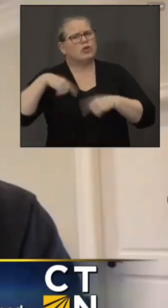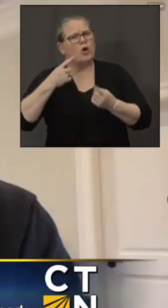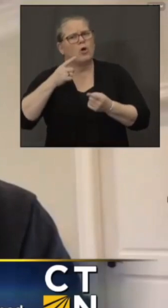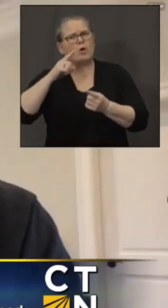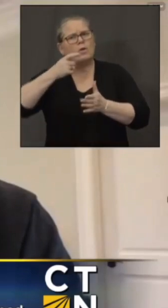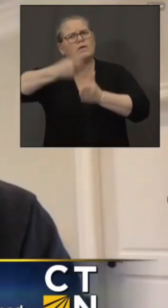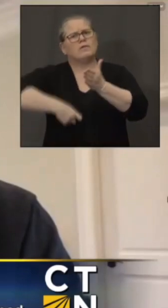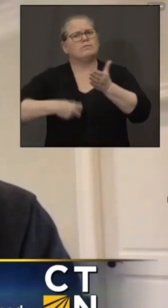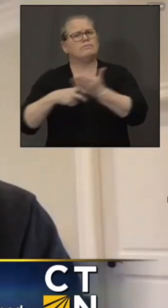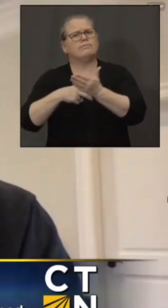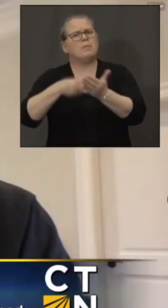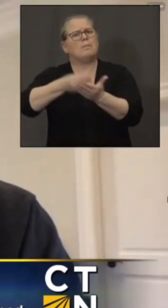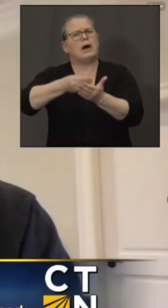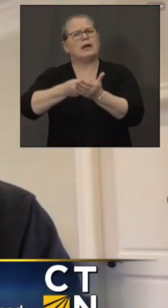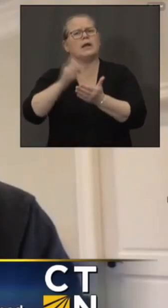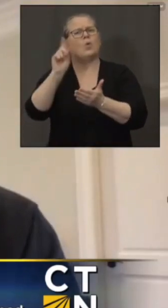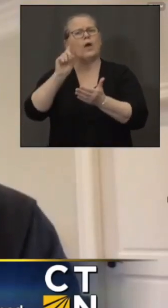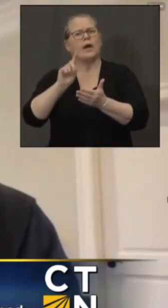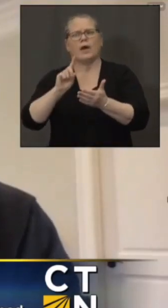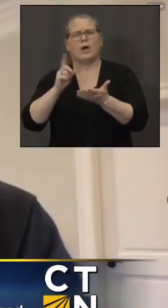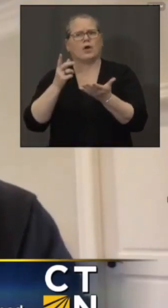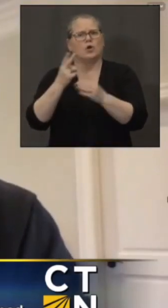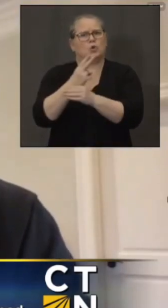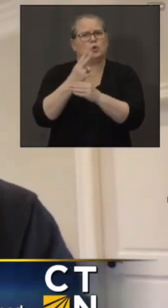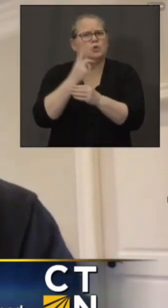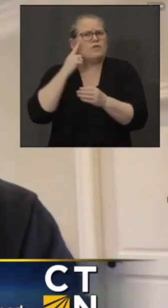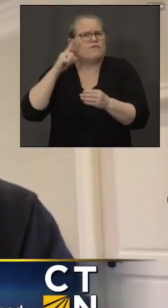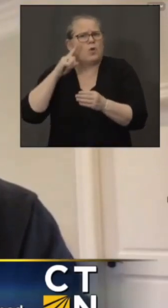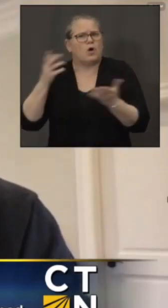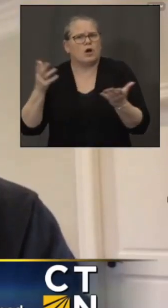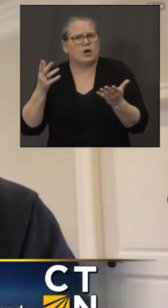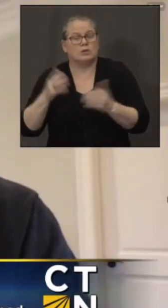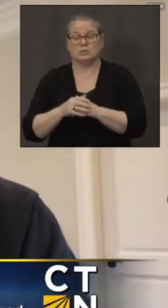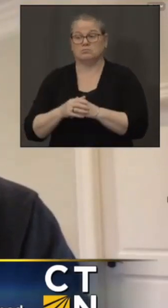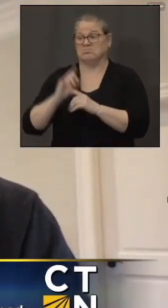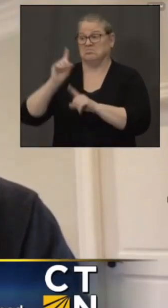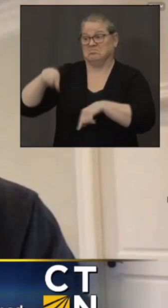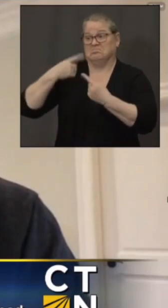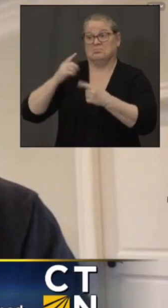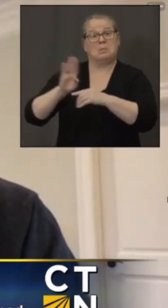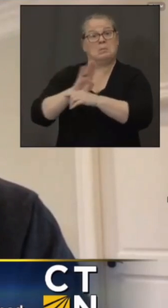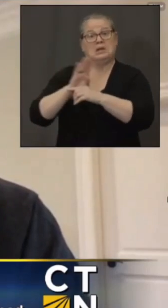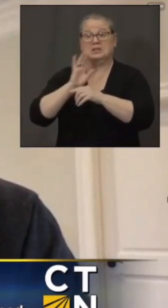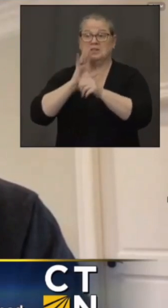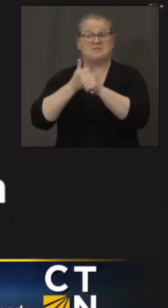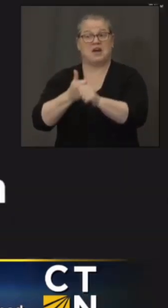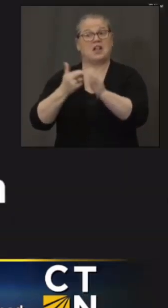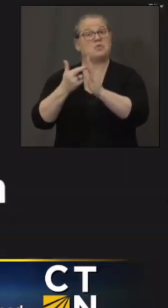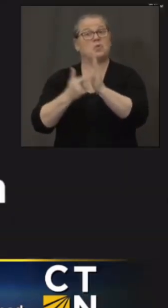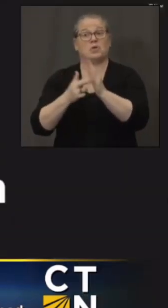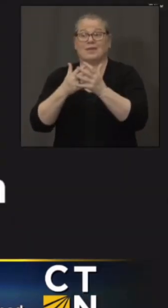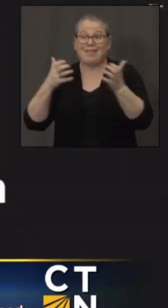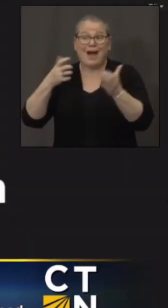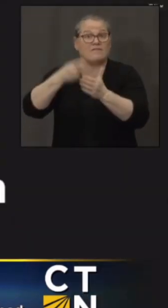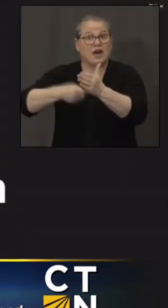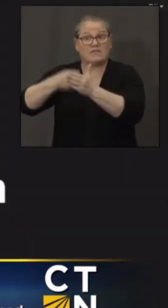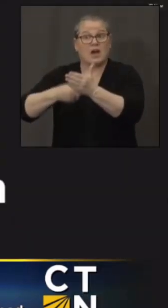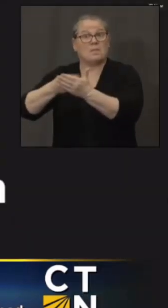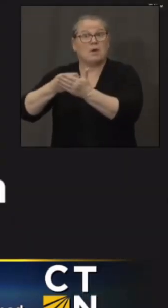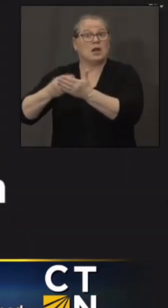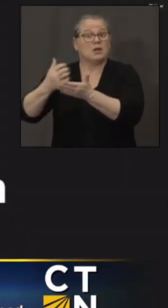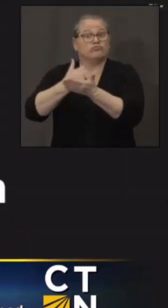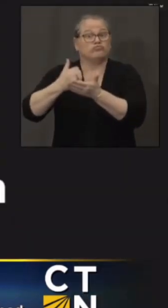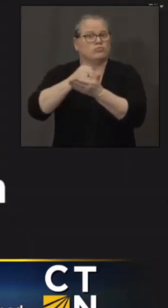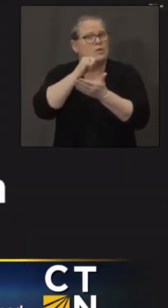not been significant fine money. This is the first meaningful change and increase in the fines that will be given out. And then secondly, some